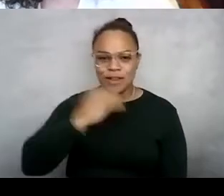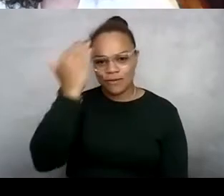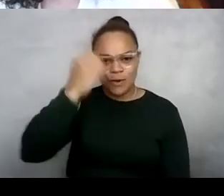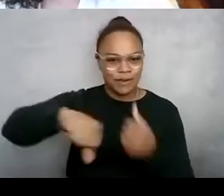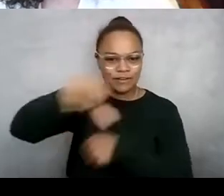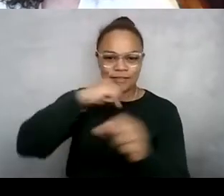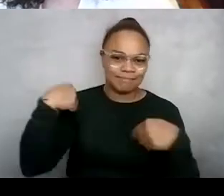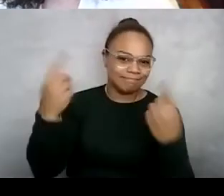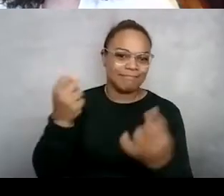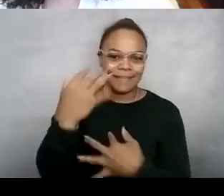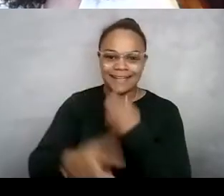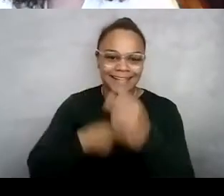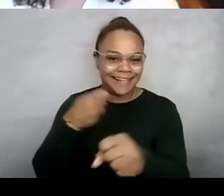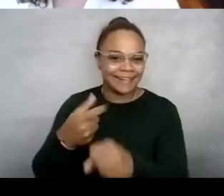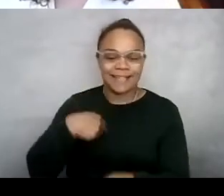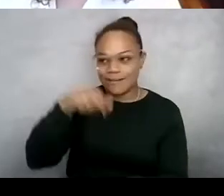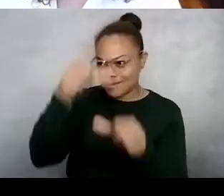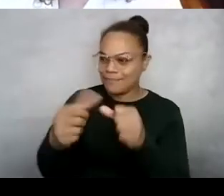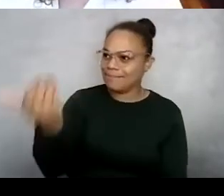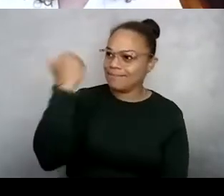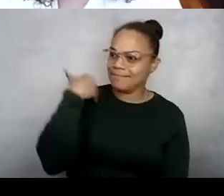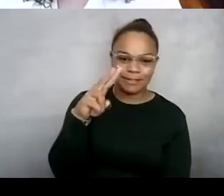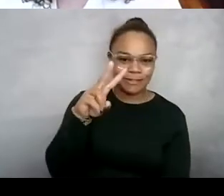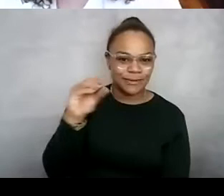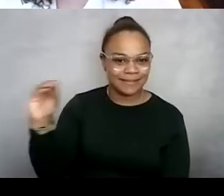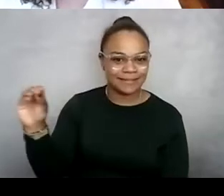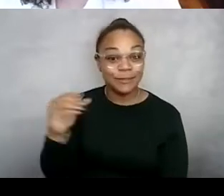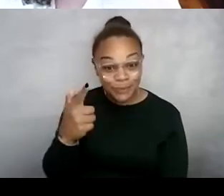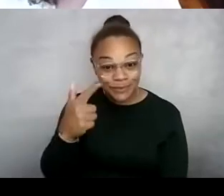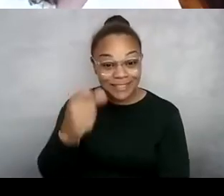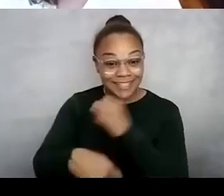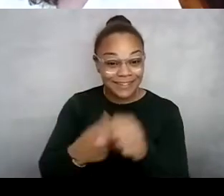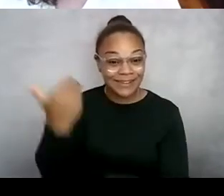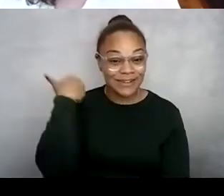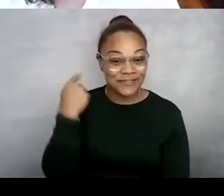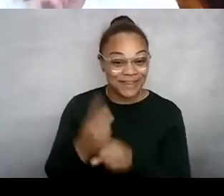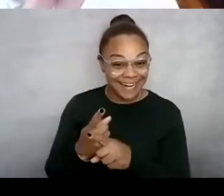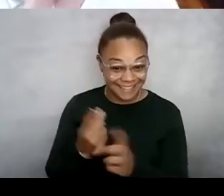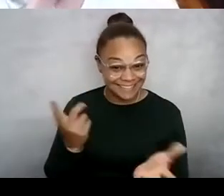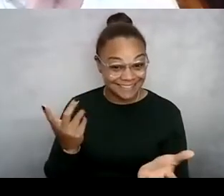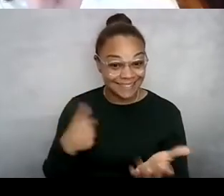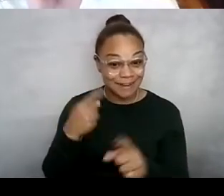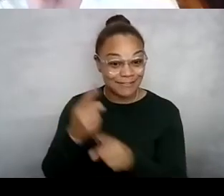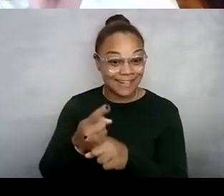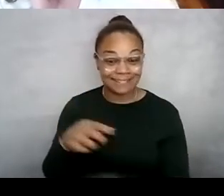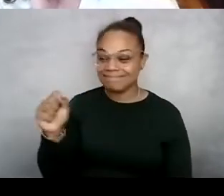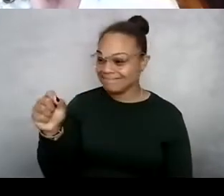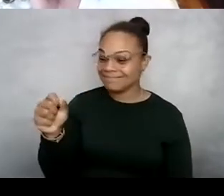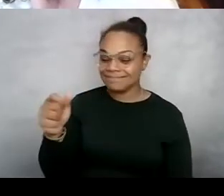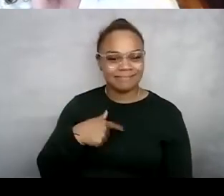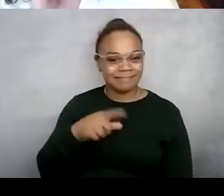about Nadine back in 2000. That was what, 21 years ago, right? Am I correct? Yeah. We had this